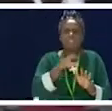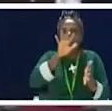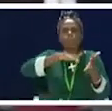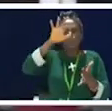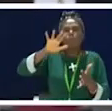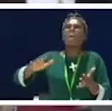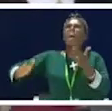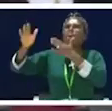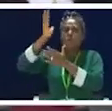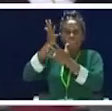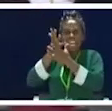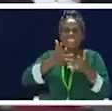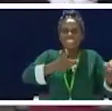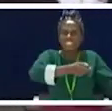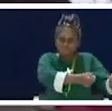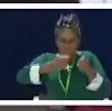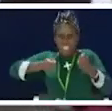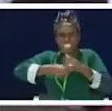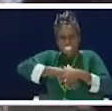bringing it out.